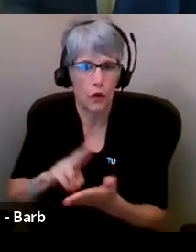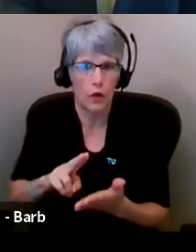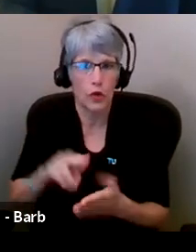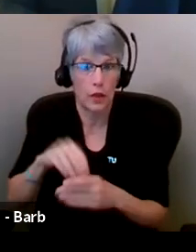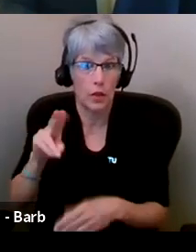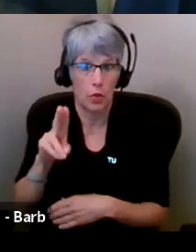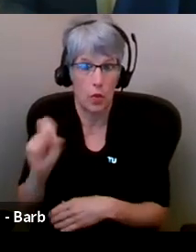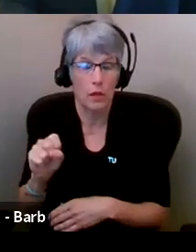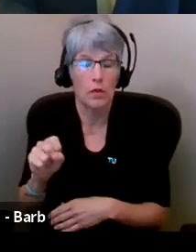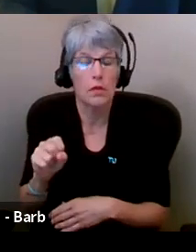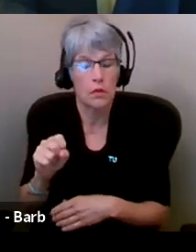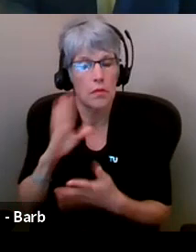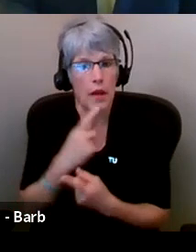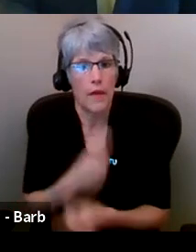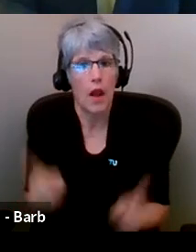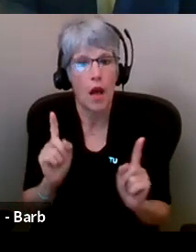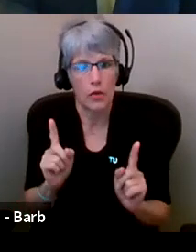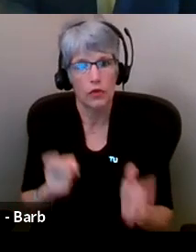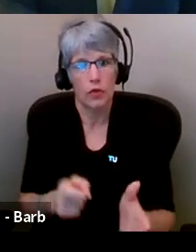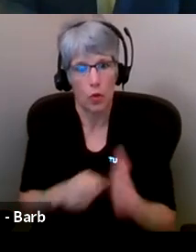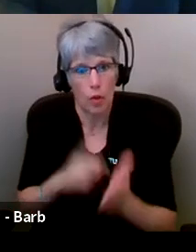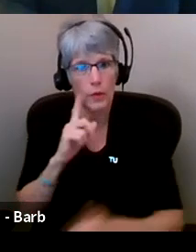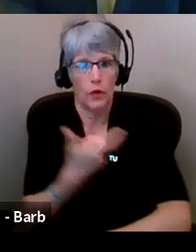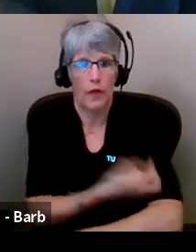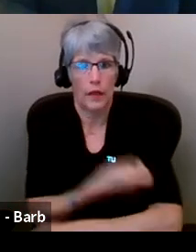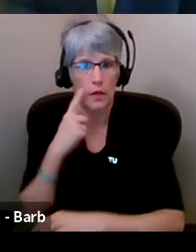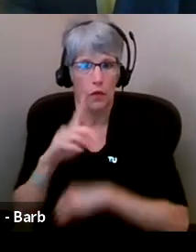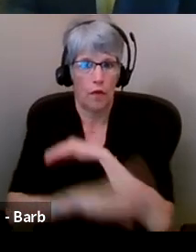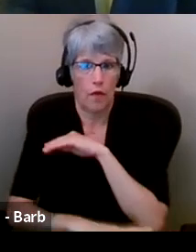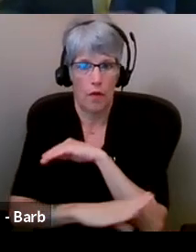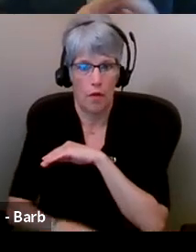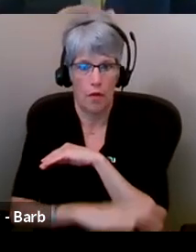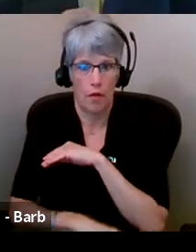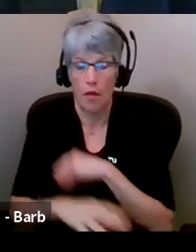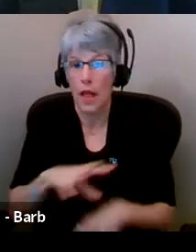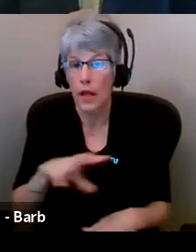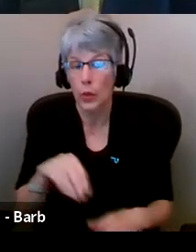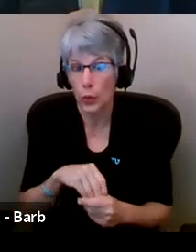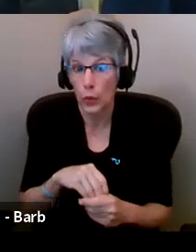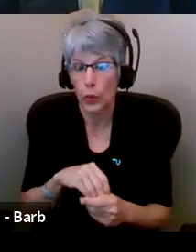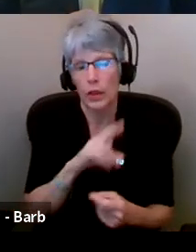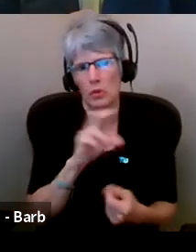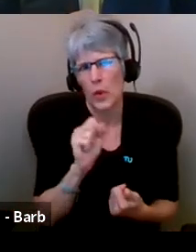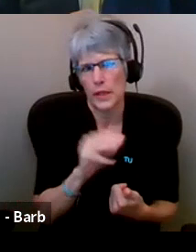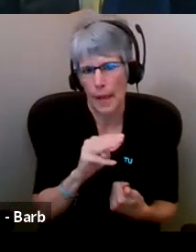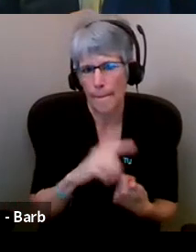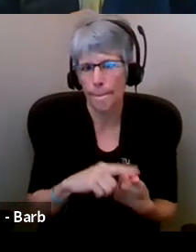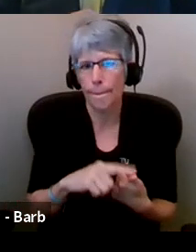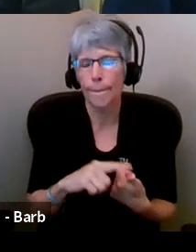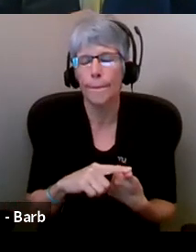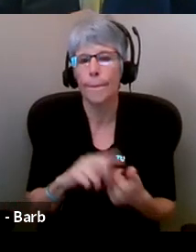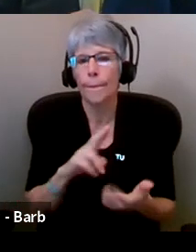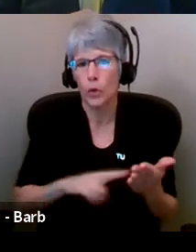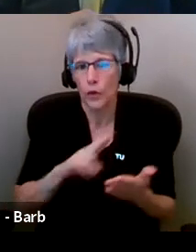States that have announced requirements for vaccines for this fall. And included among them, as I said, are the USM